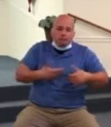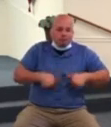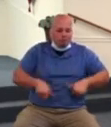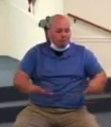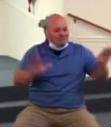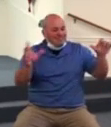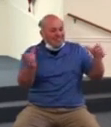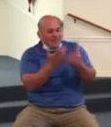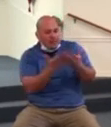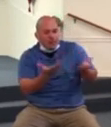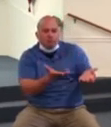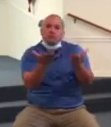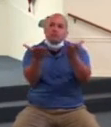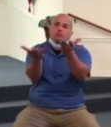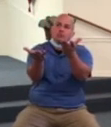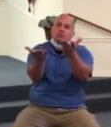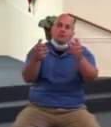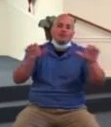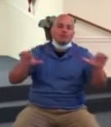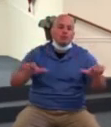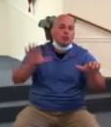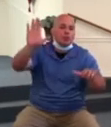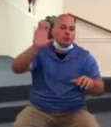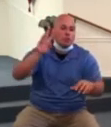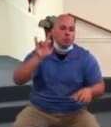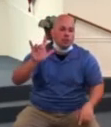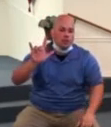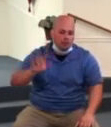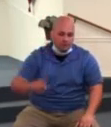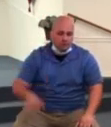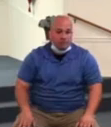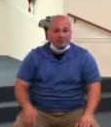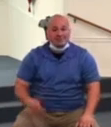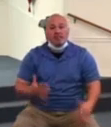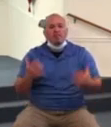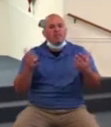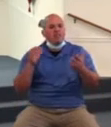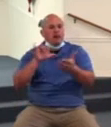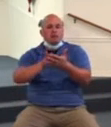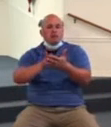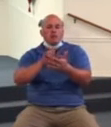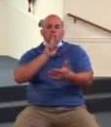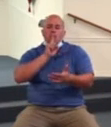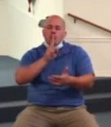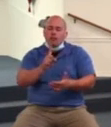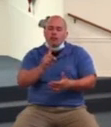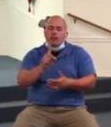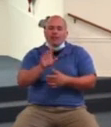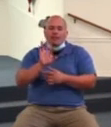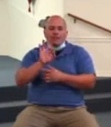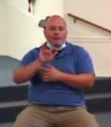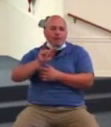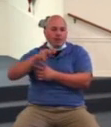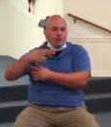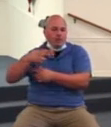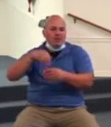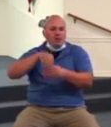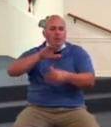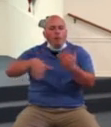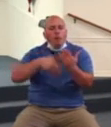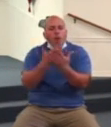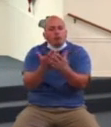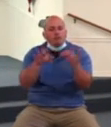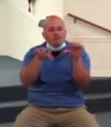will. This is what real faith in all its odd shapes looks like. May